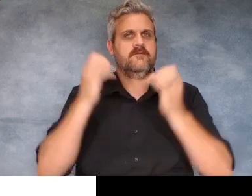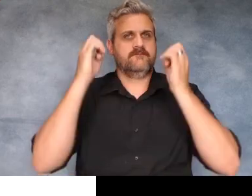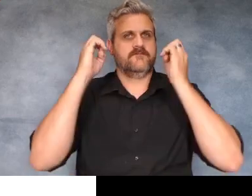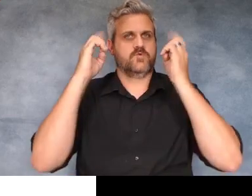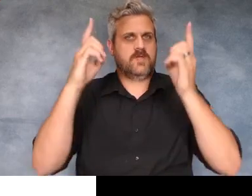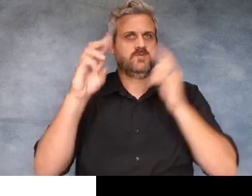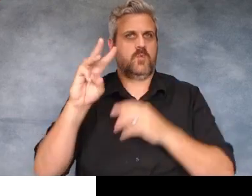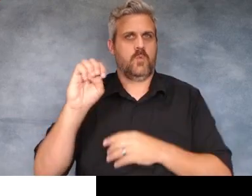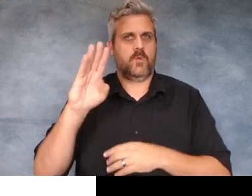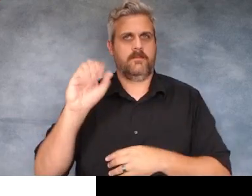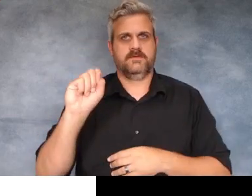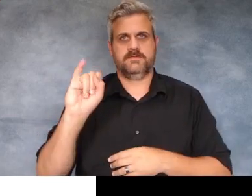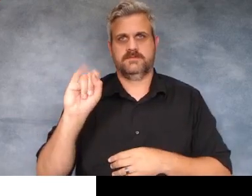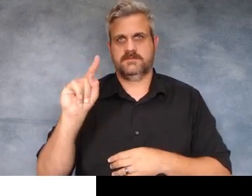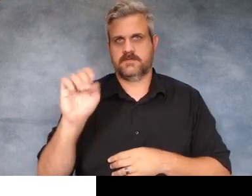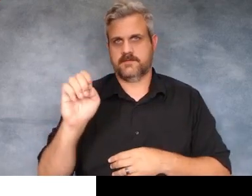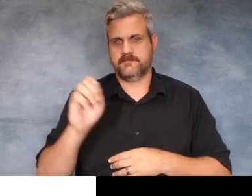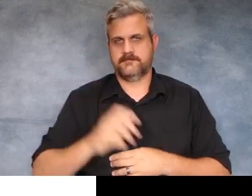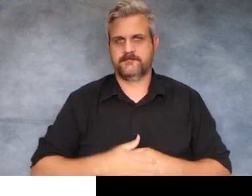Education website.